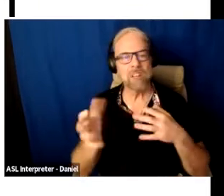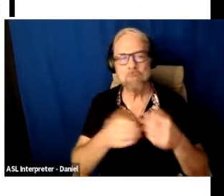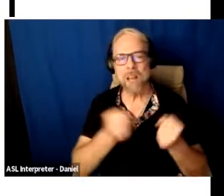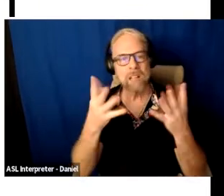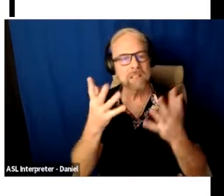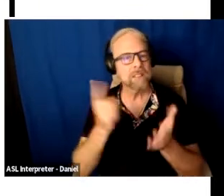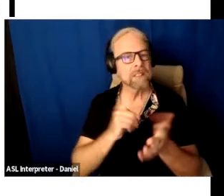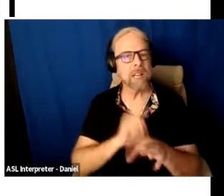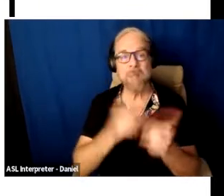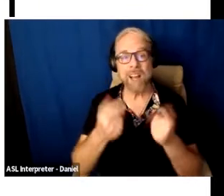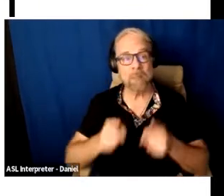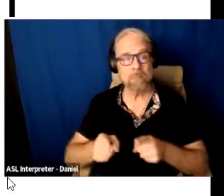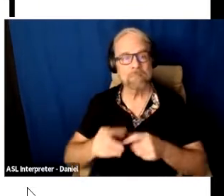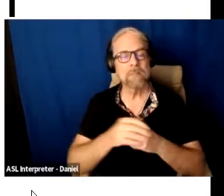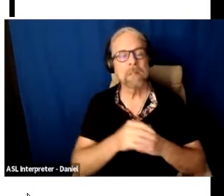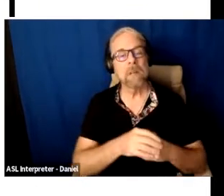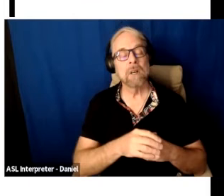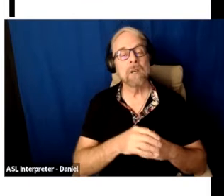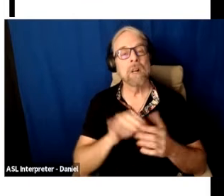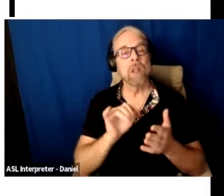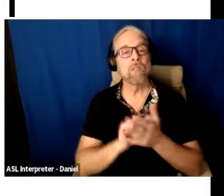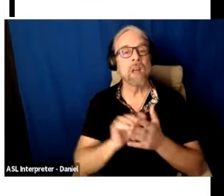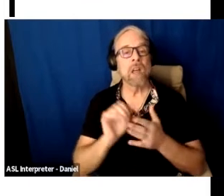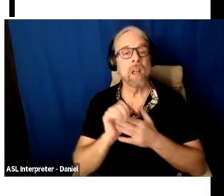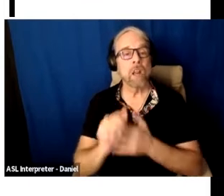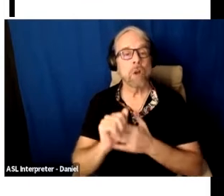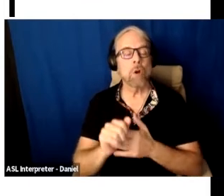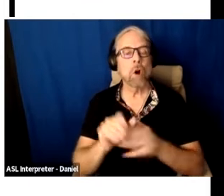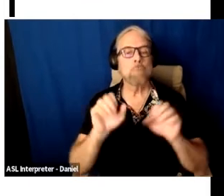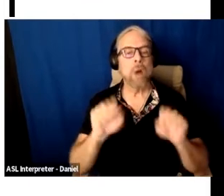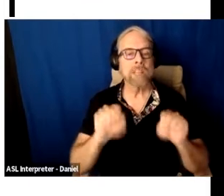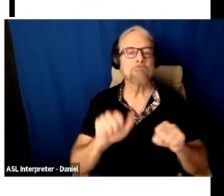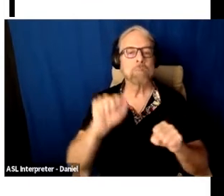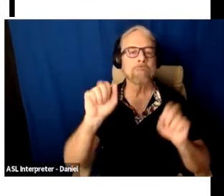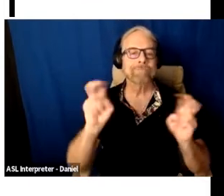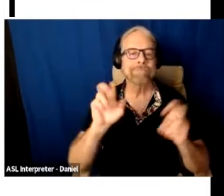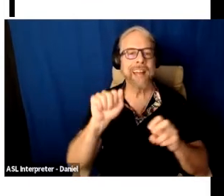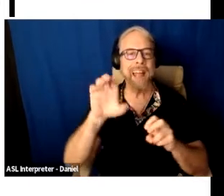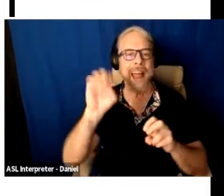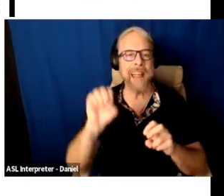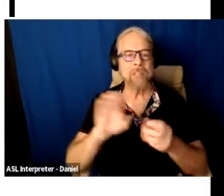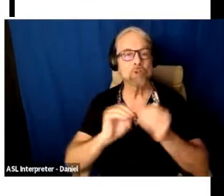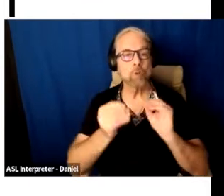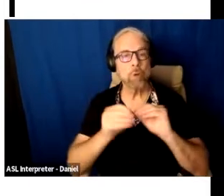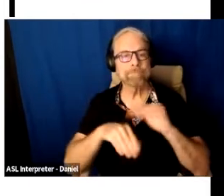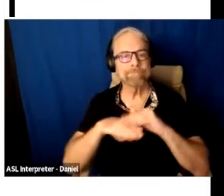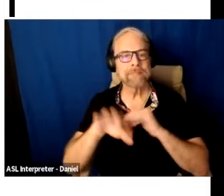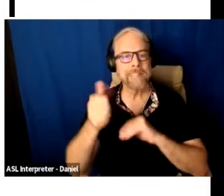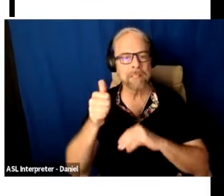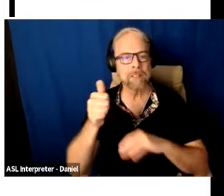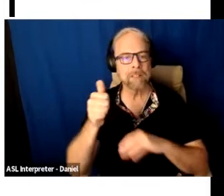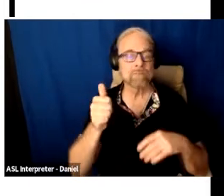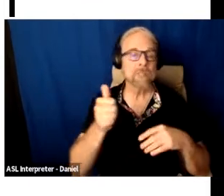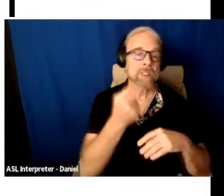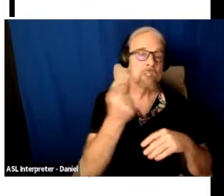occurred. And so it leads to a possible ACE score of 10. So someone could